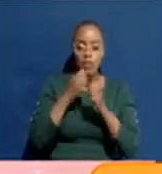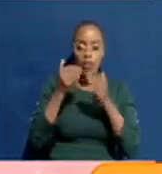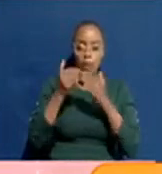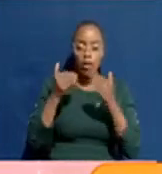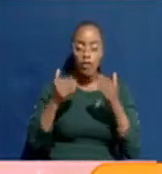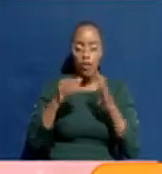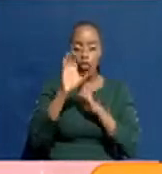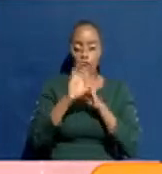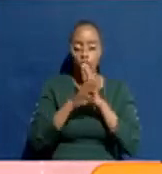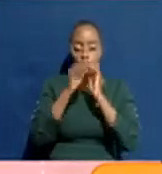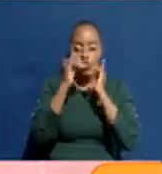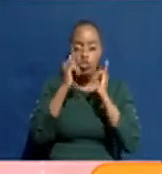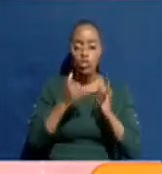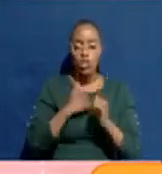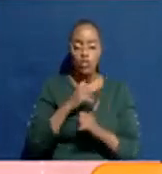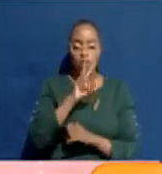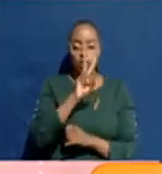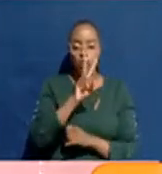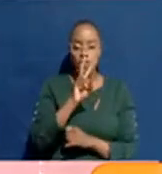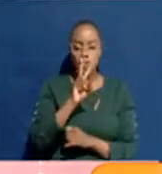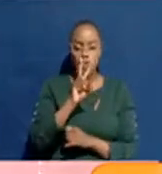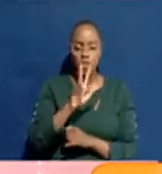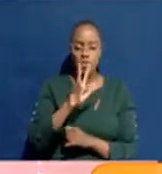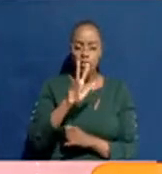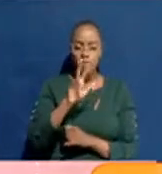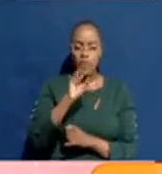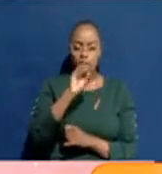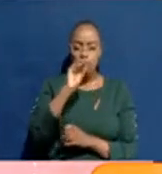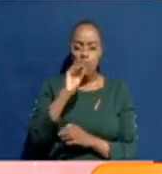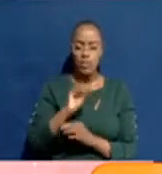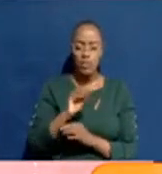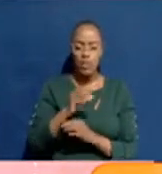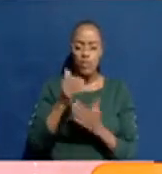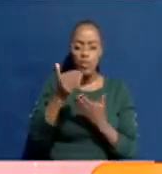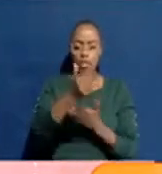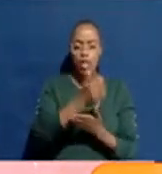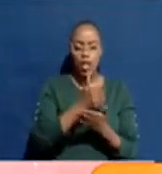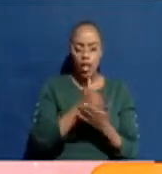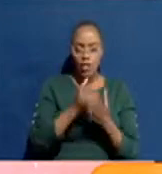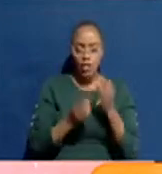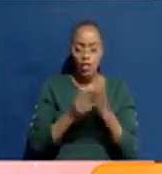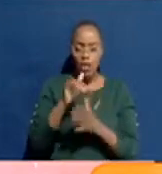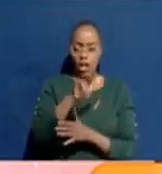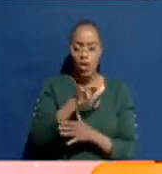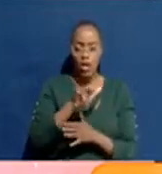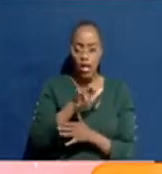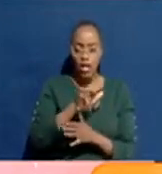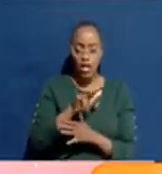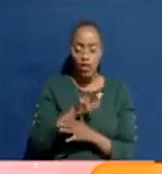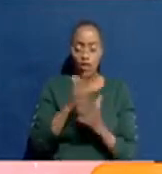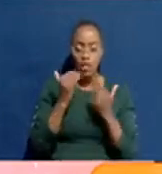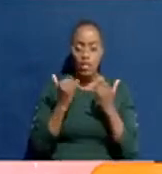of the constitution. We were at 27% of revenue generated locally.